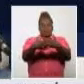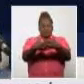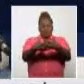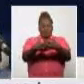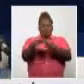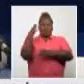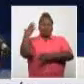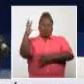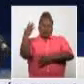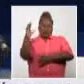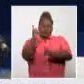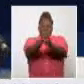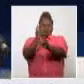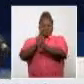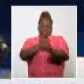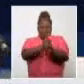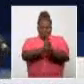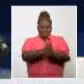our country.